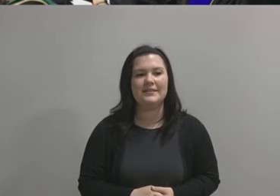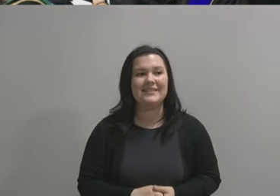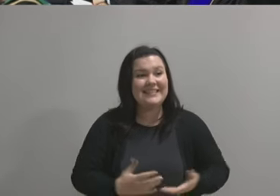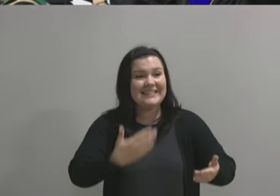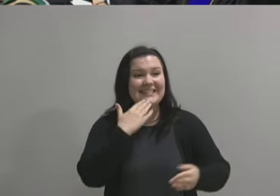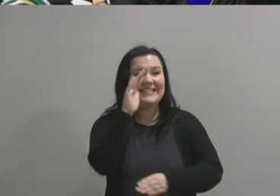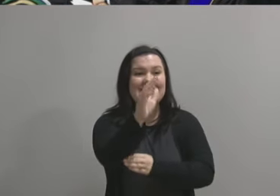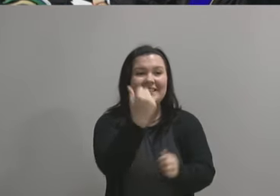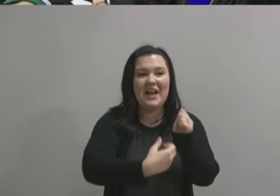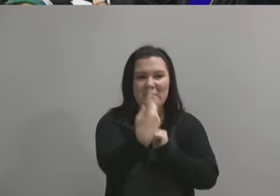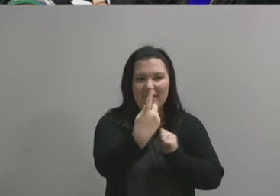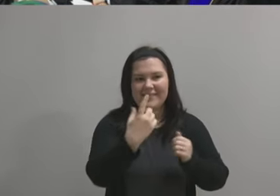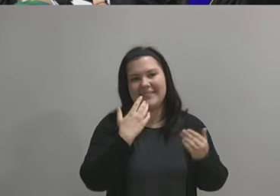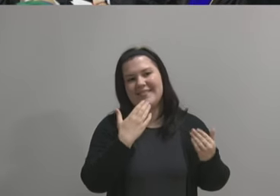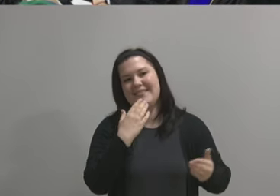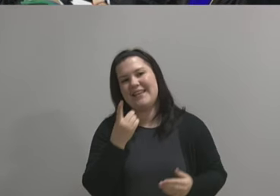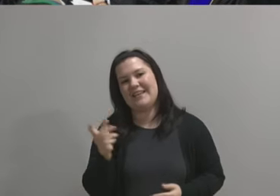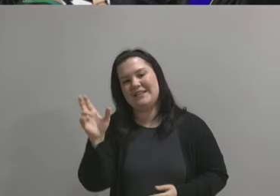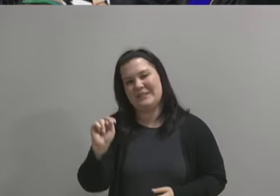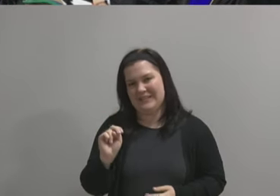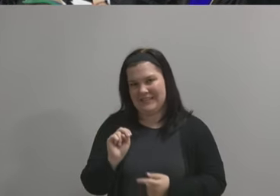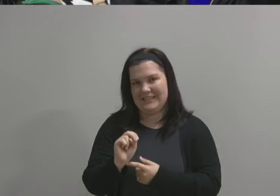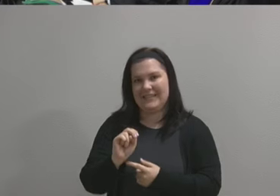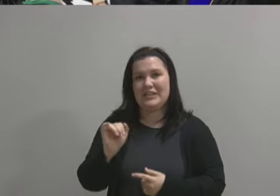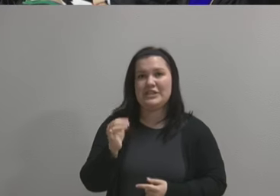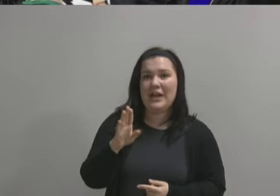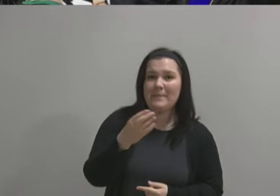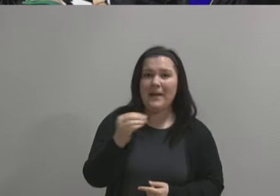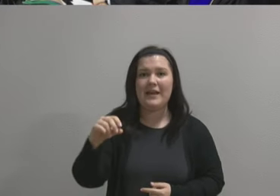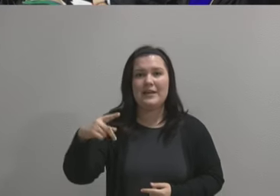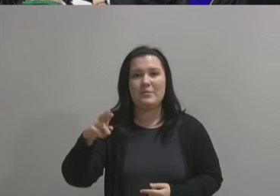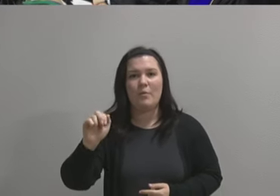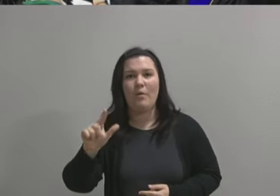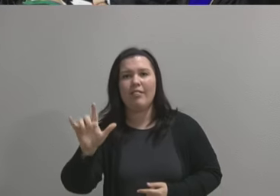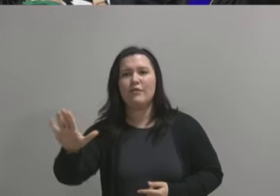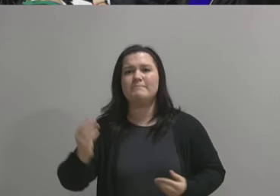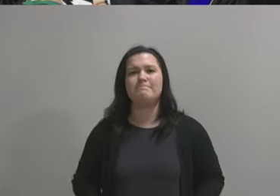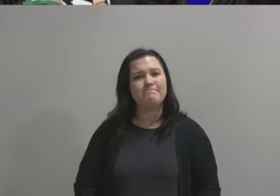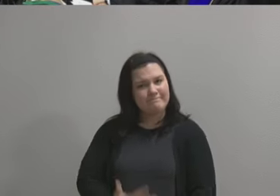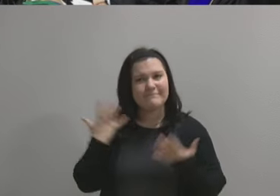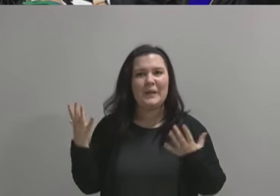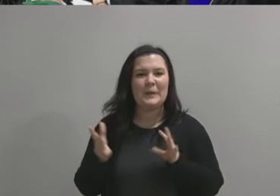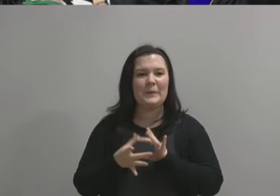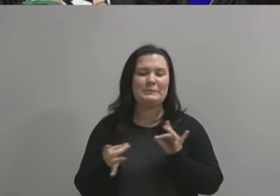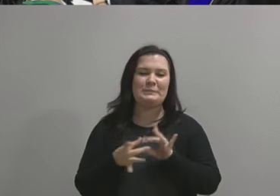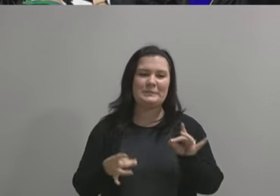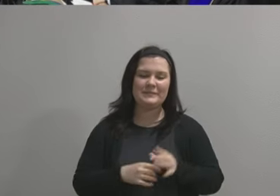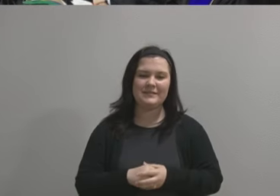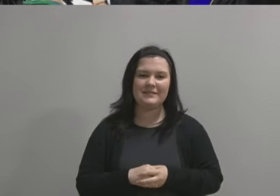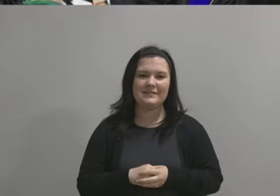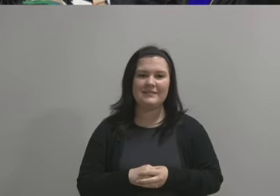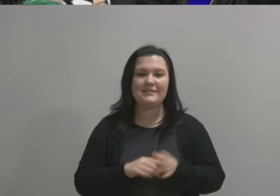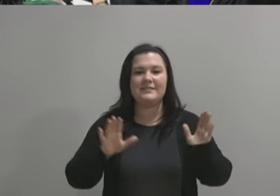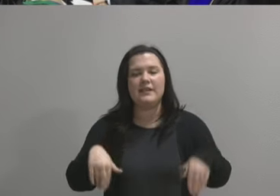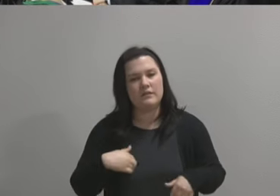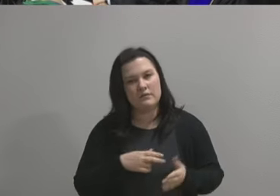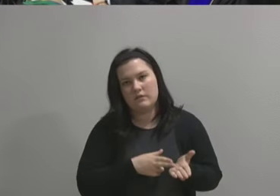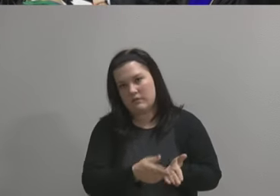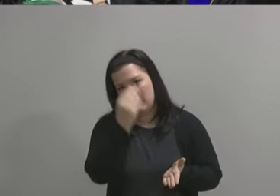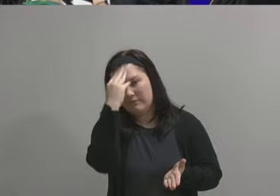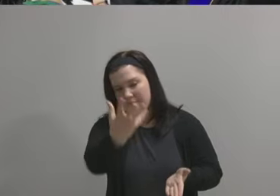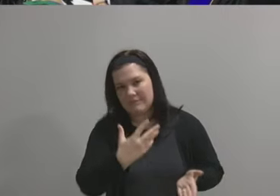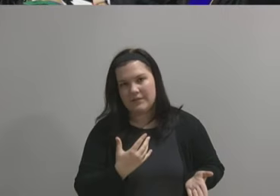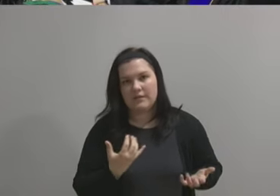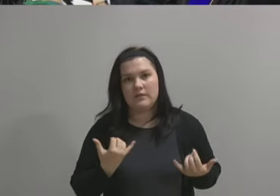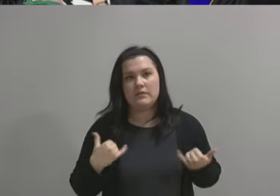Good evening, everyone, and thank you, Dean Perkuhl and Dean Jacob, for your always inspiring words of wisdom. I'll be completely honest when I say